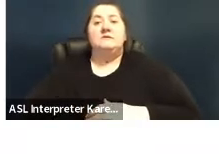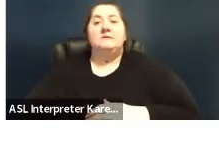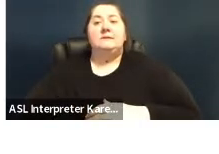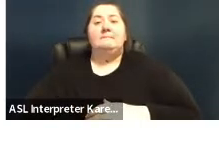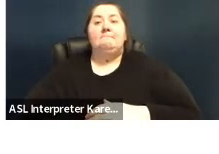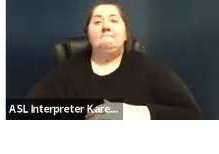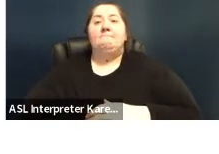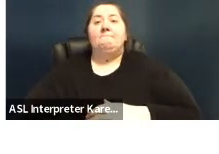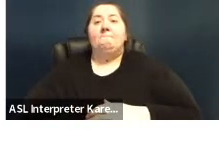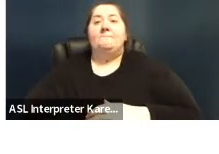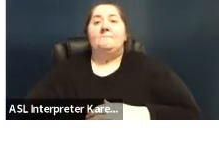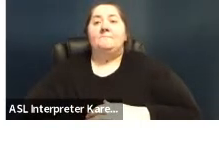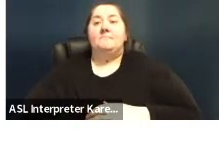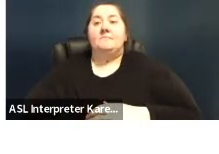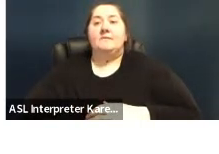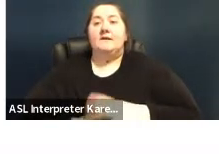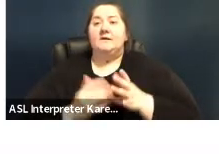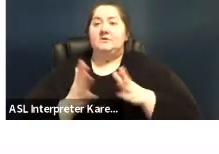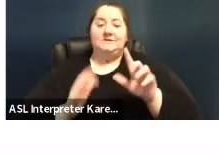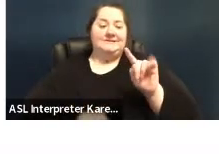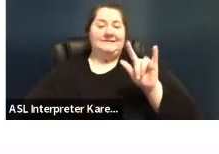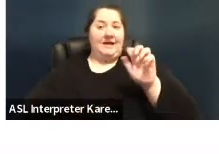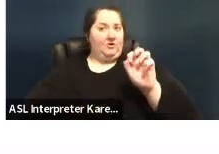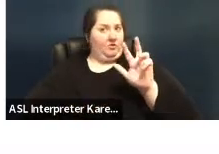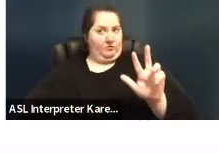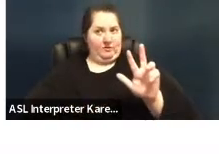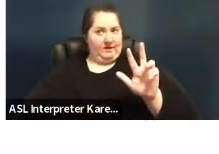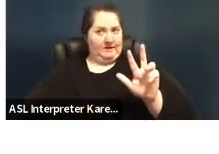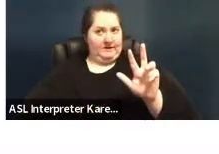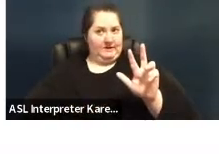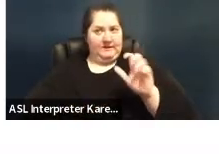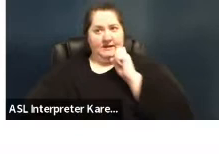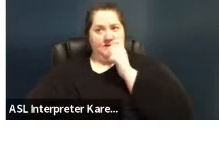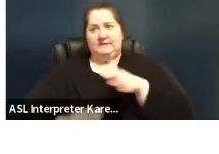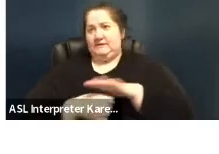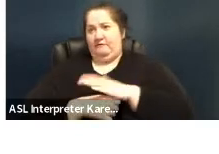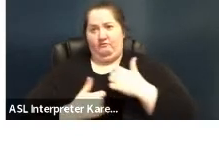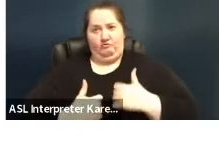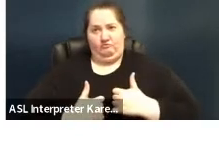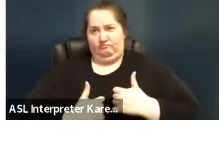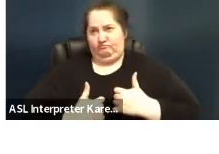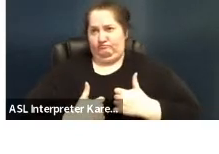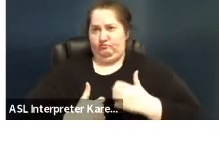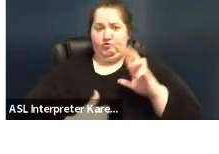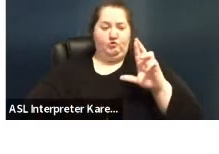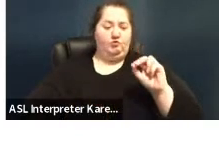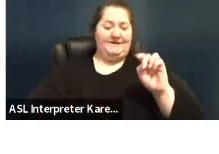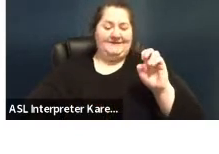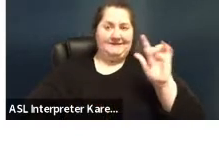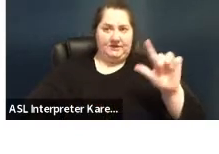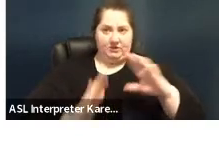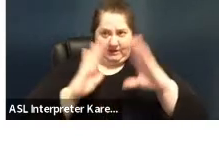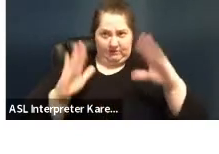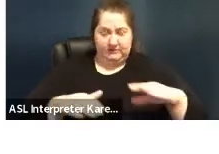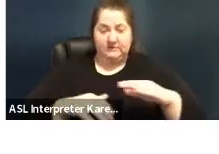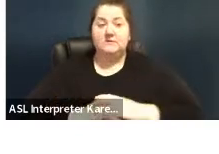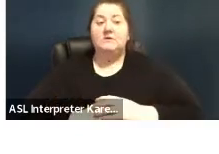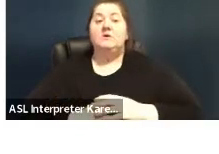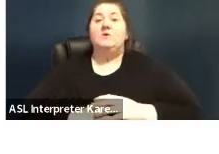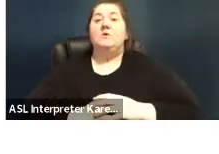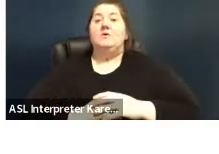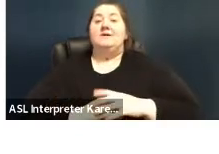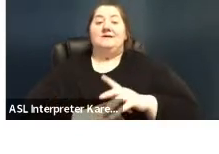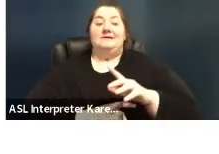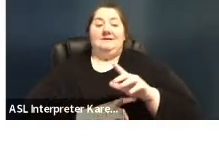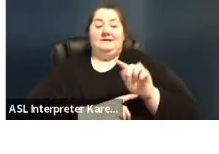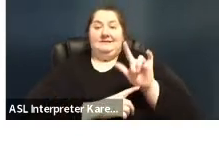Generally, Title III does not cover residential housing. The only kind of housing that Title